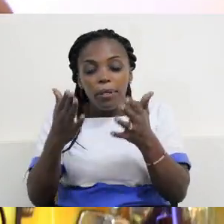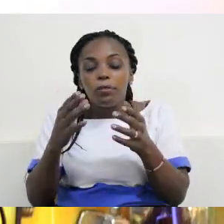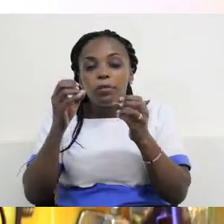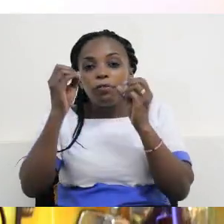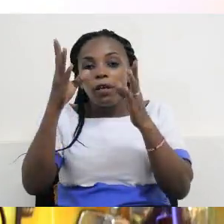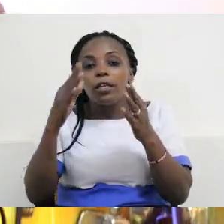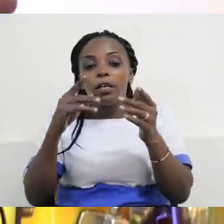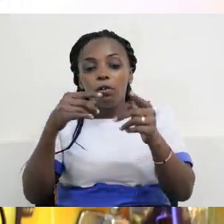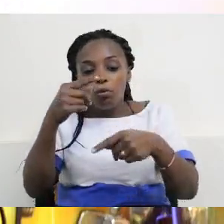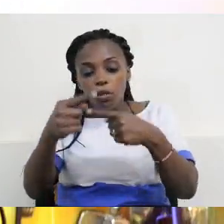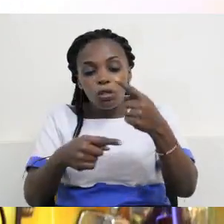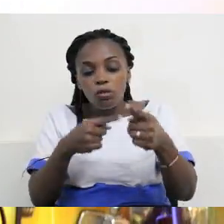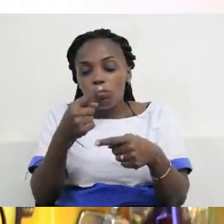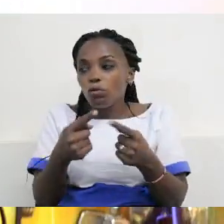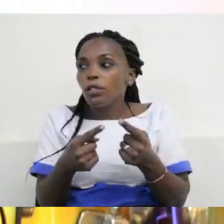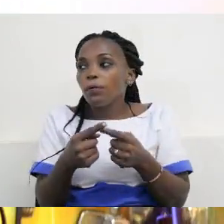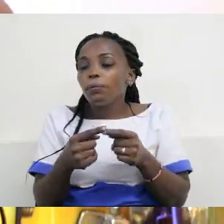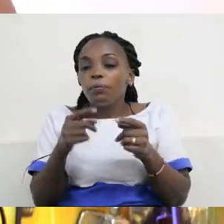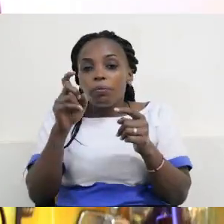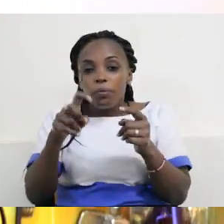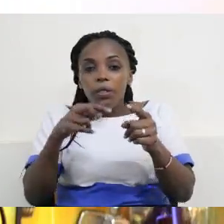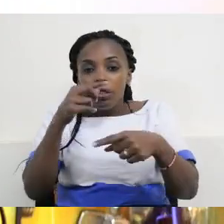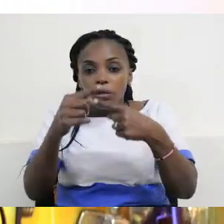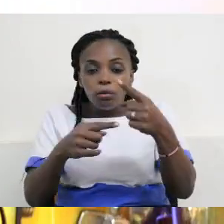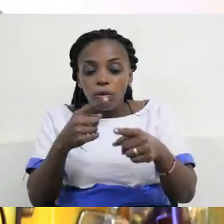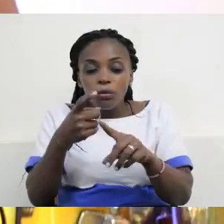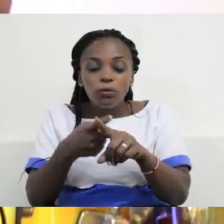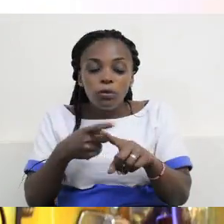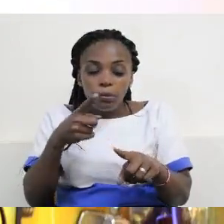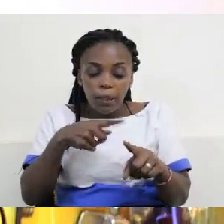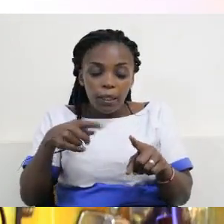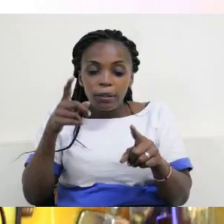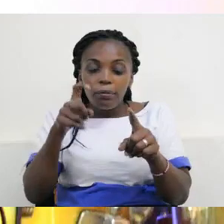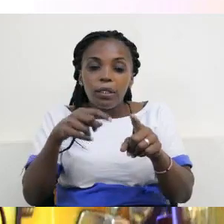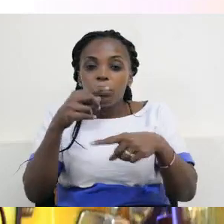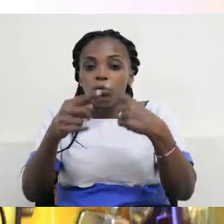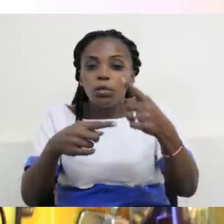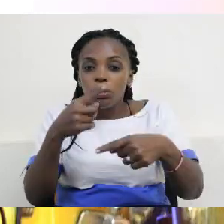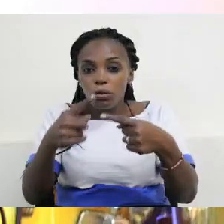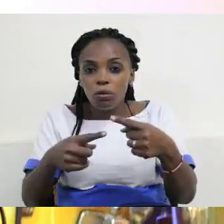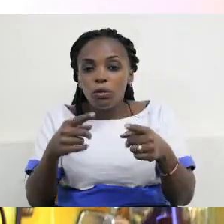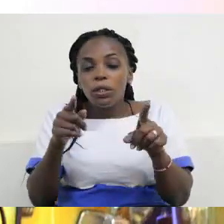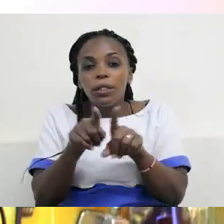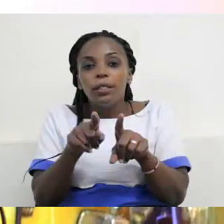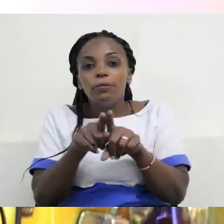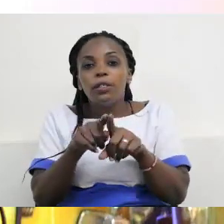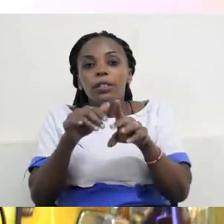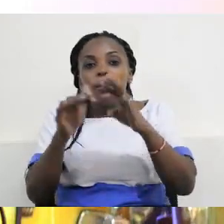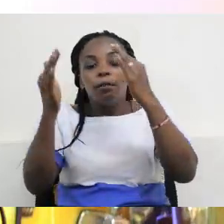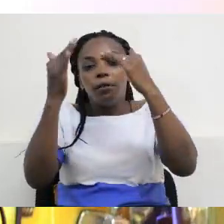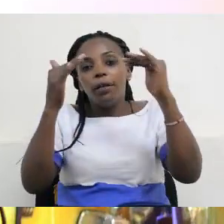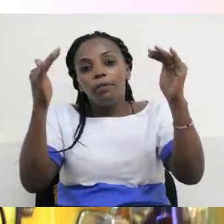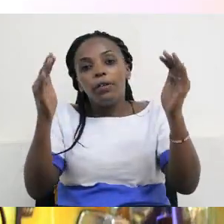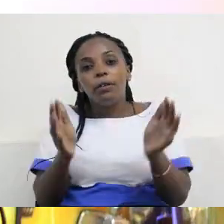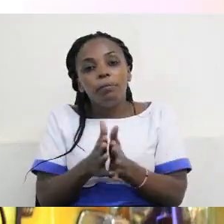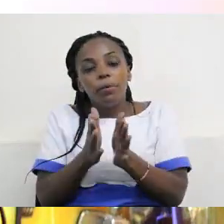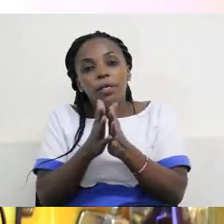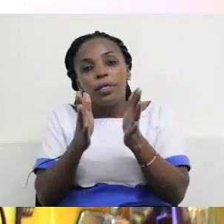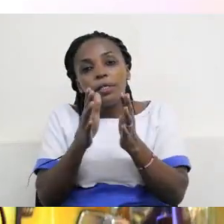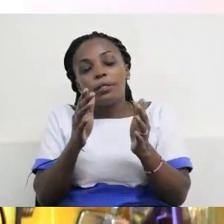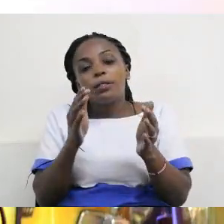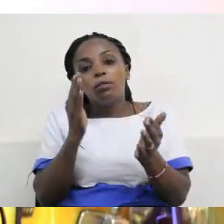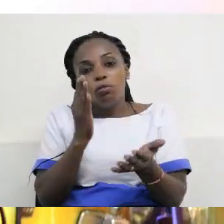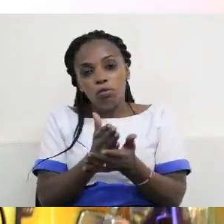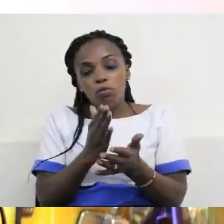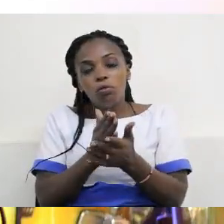A continual. It is to be continual from us, and it is continual even in heaven. Praise, my dear